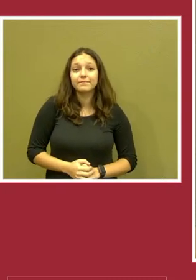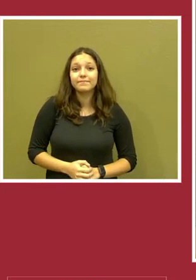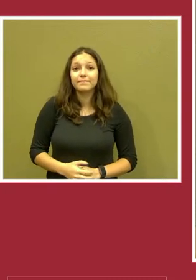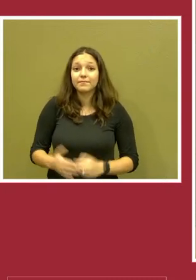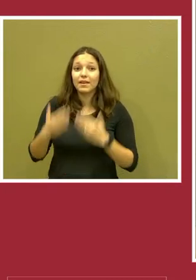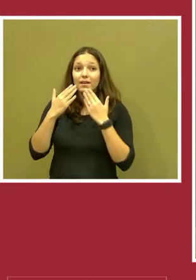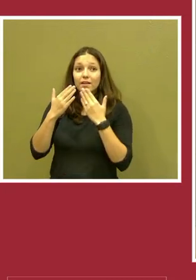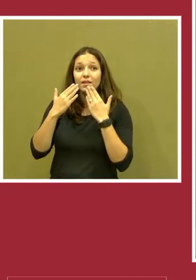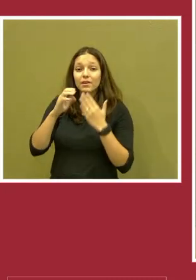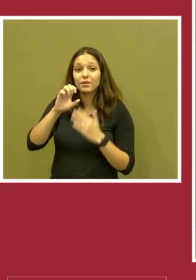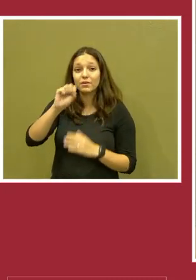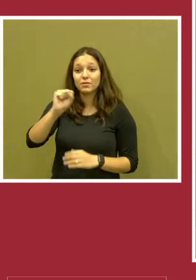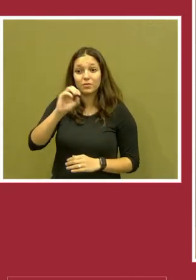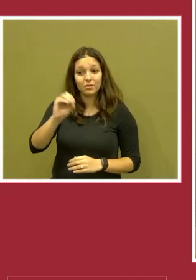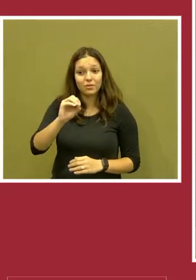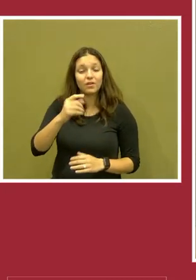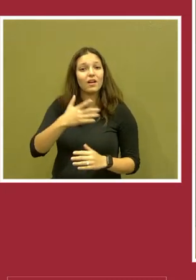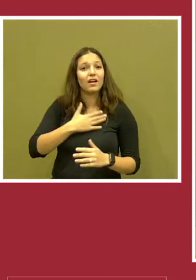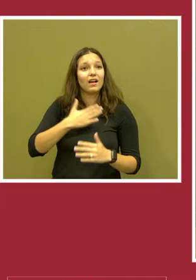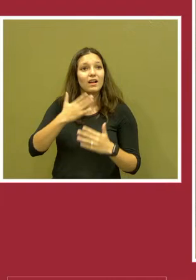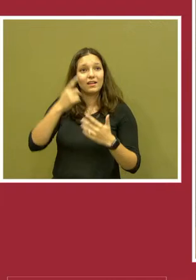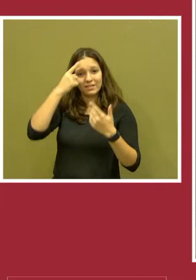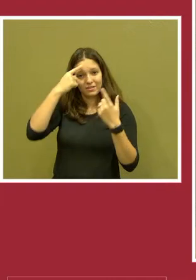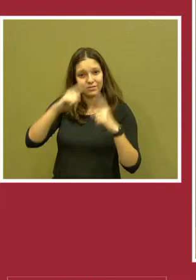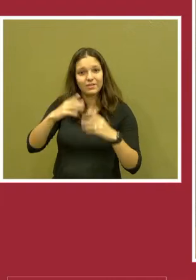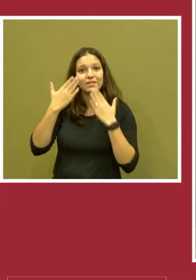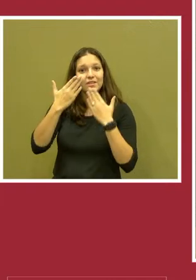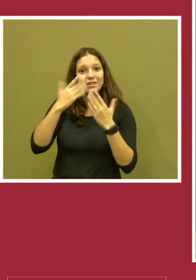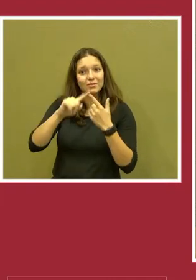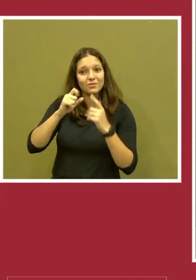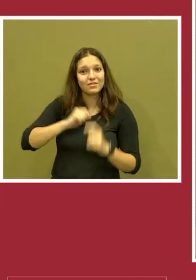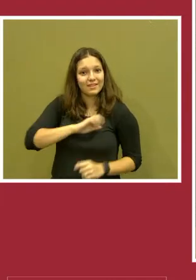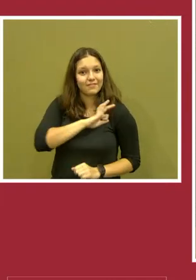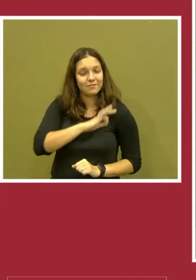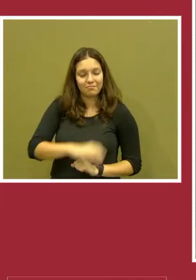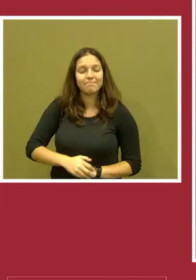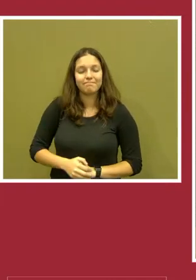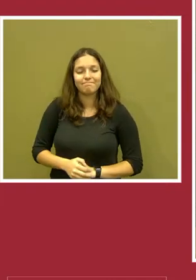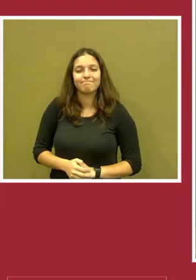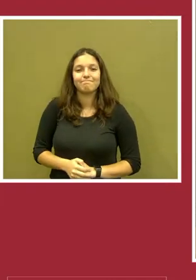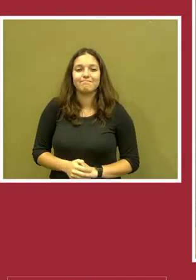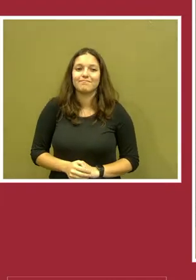Thank you, Shirley. I share those comments. Thank you to all the staff.